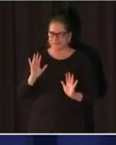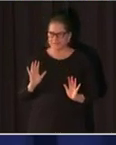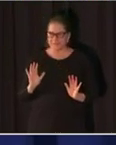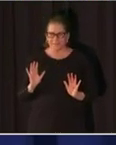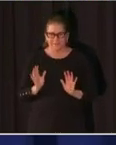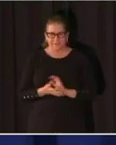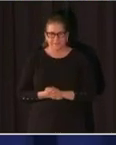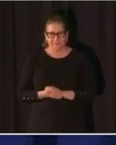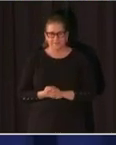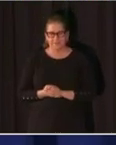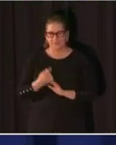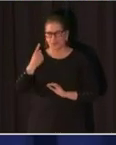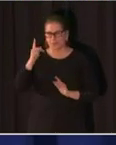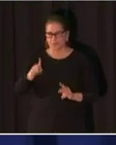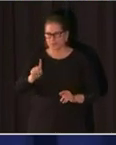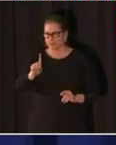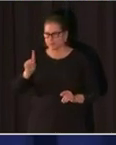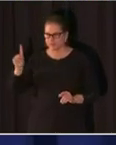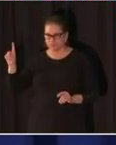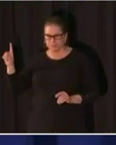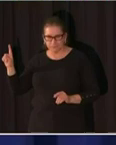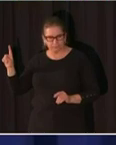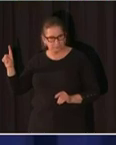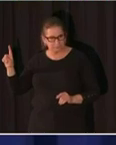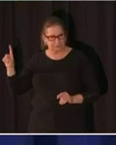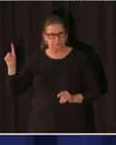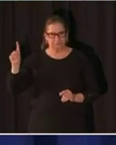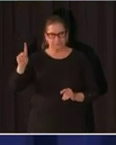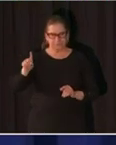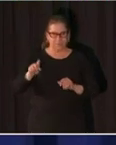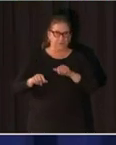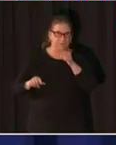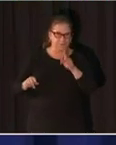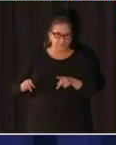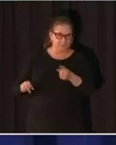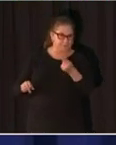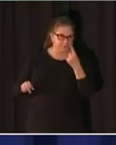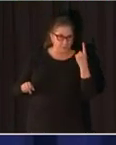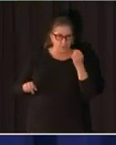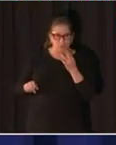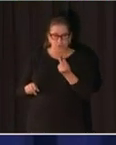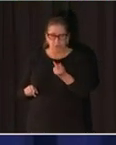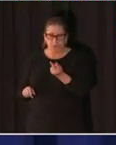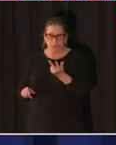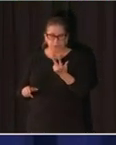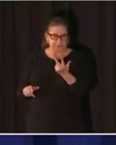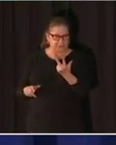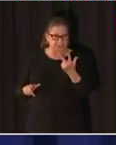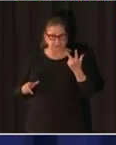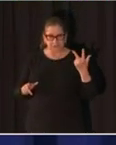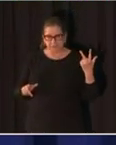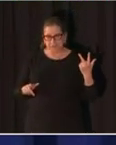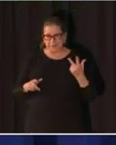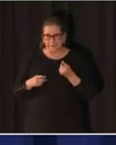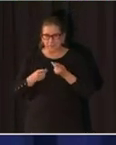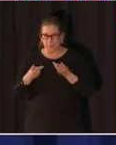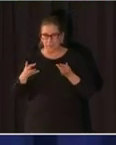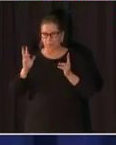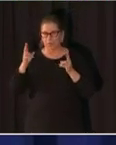a time or in very small group settings. So that's what it means to quarantine a unit.